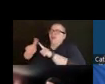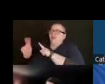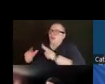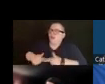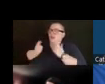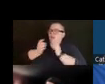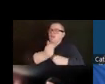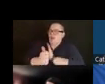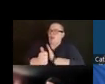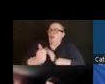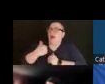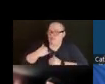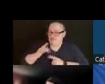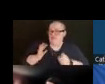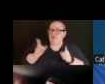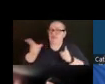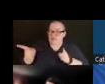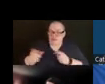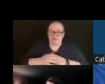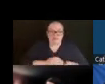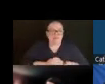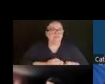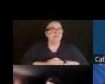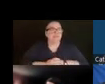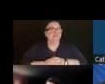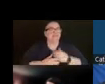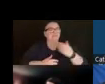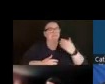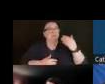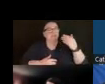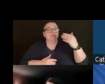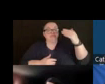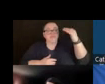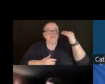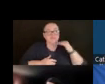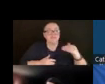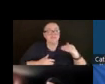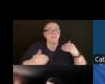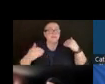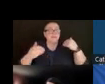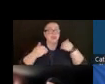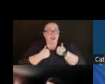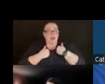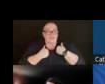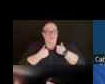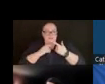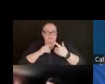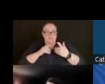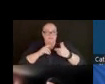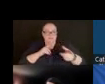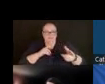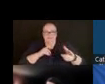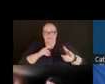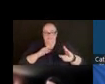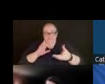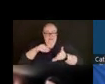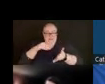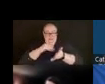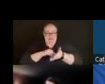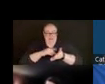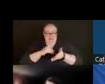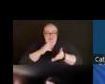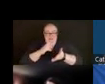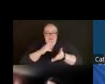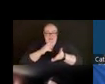skills needed to get and keep housing. And that has just been completely revised as of 3 weeks ago.